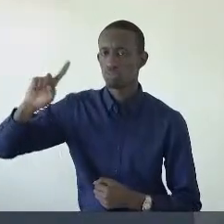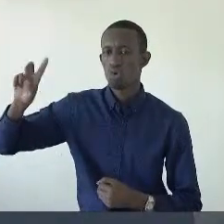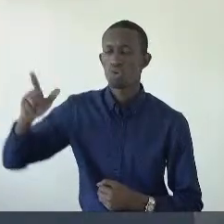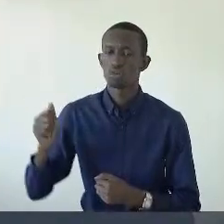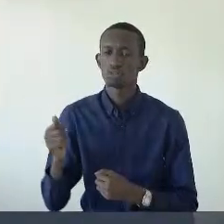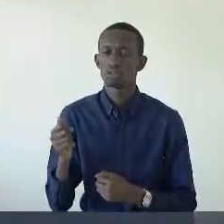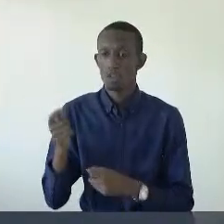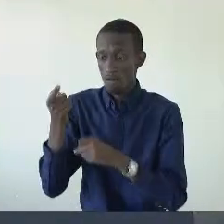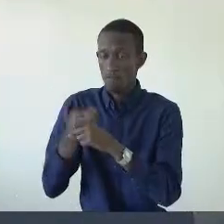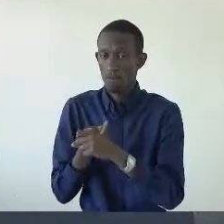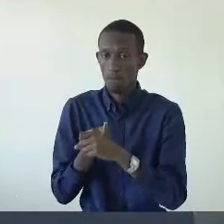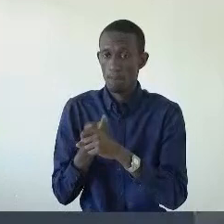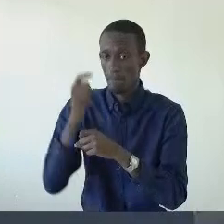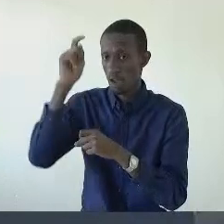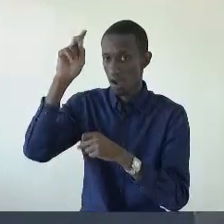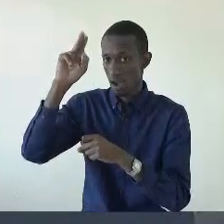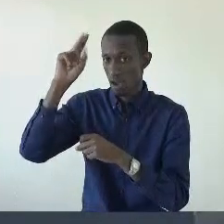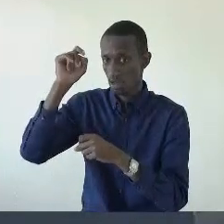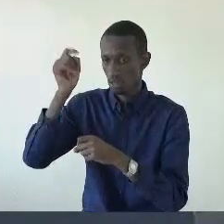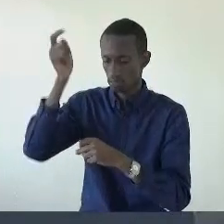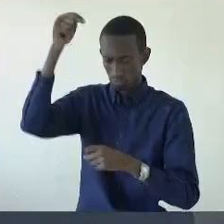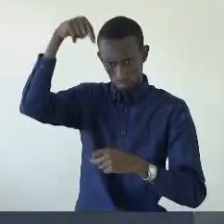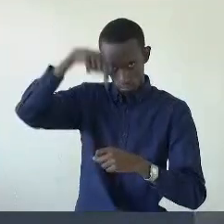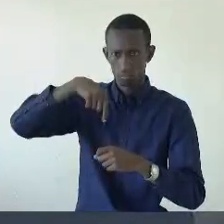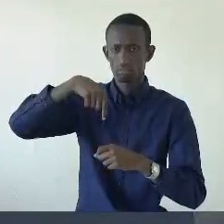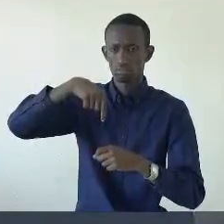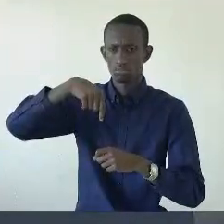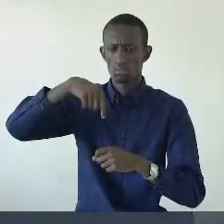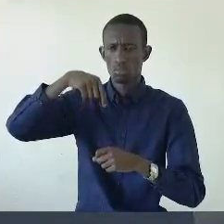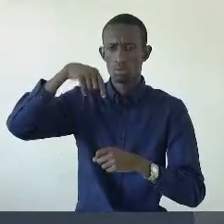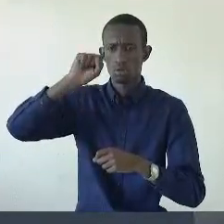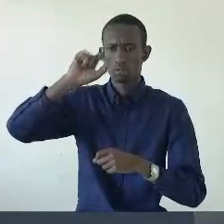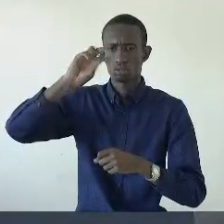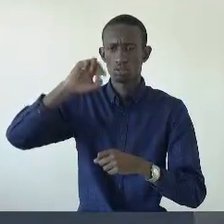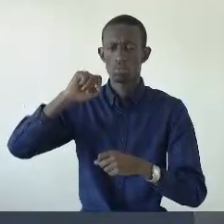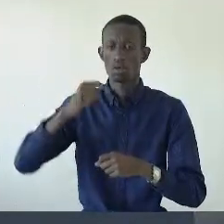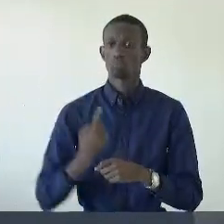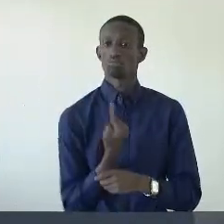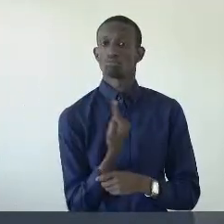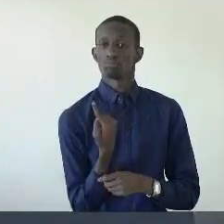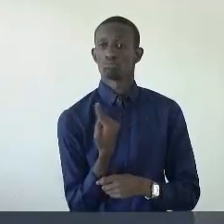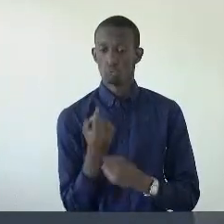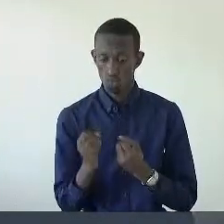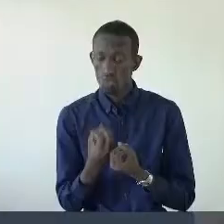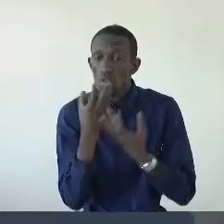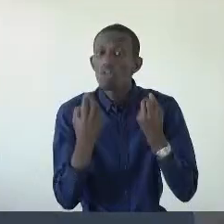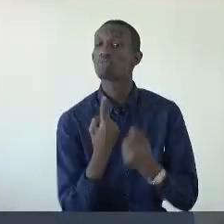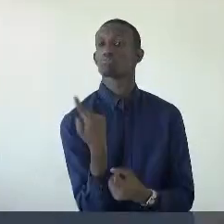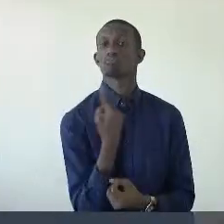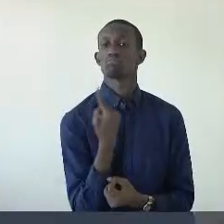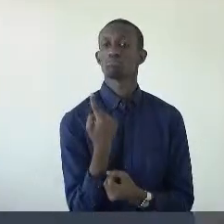grains from anther of one flower to the stigma of the same